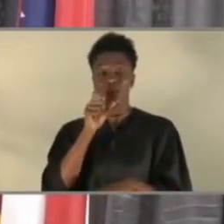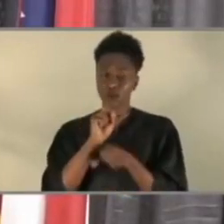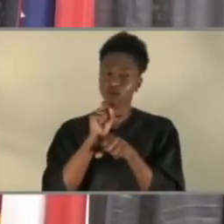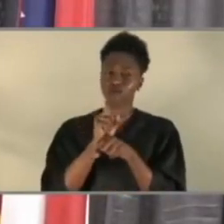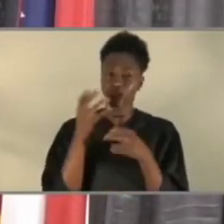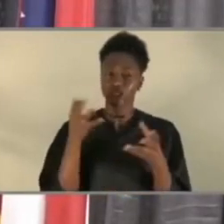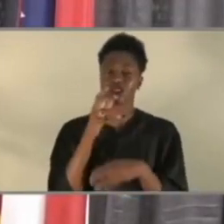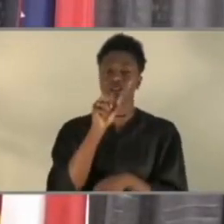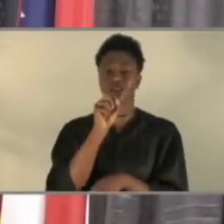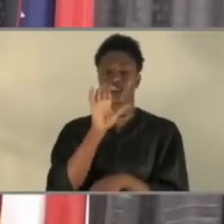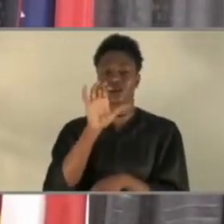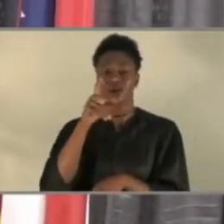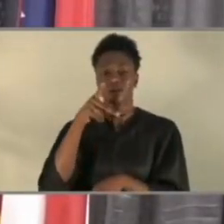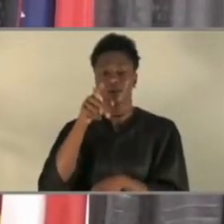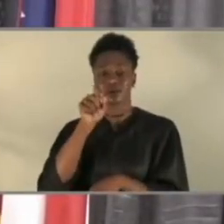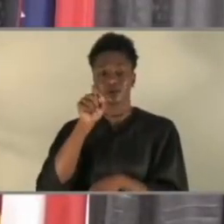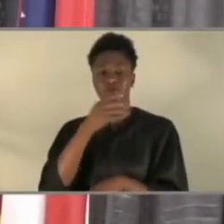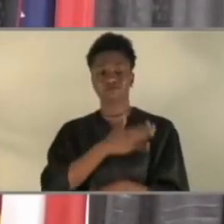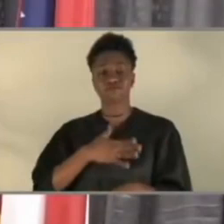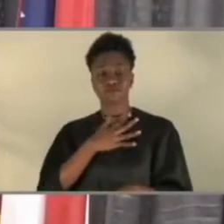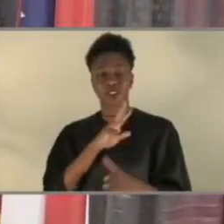Schools. Please stand.